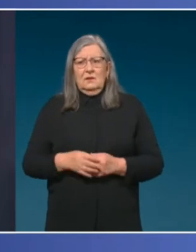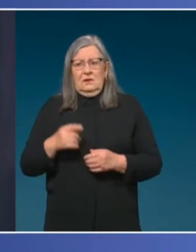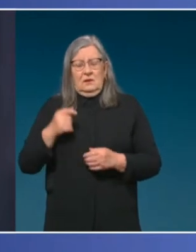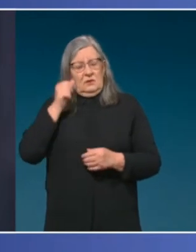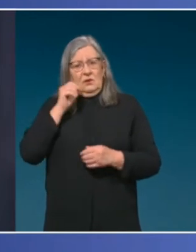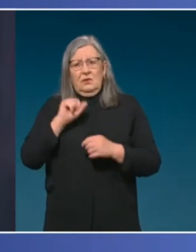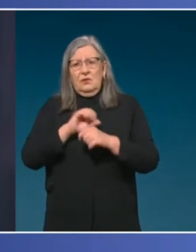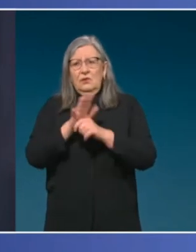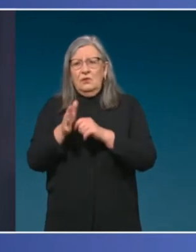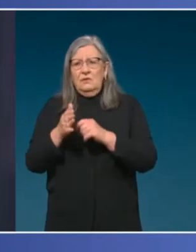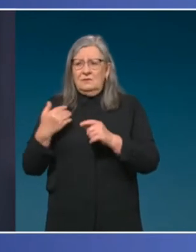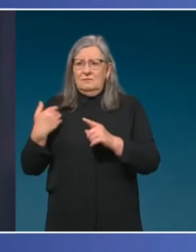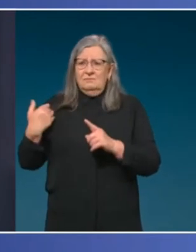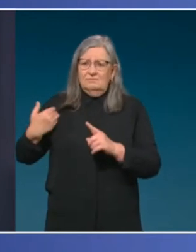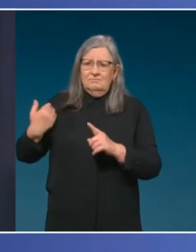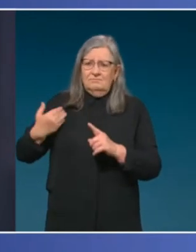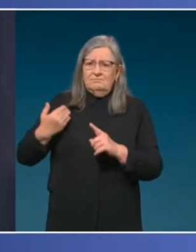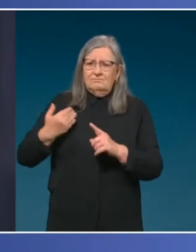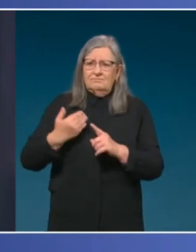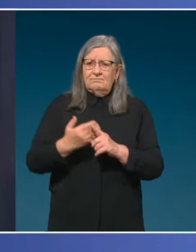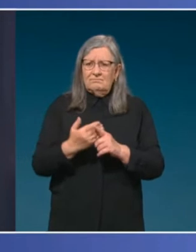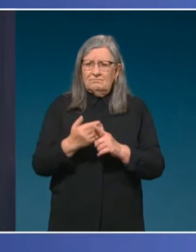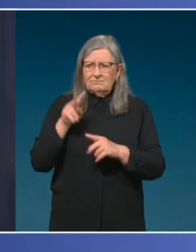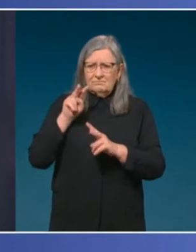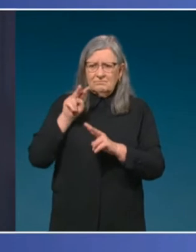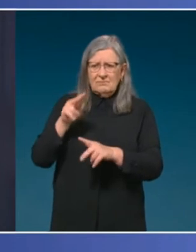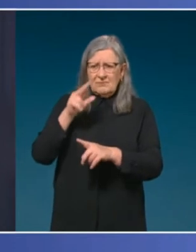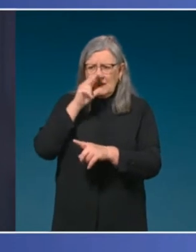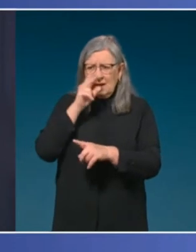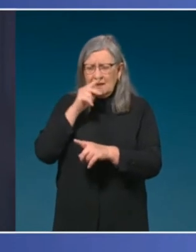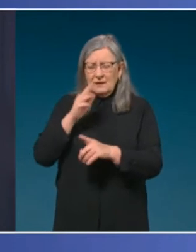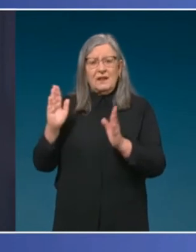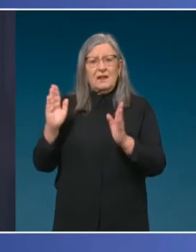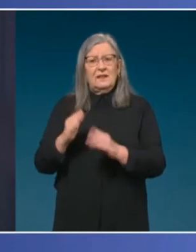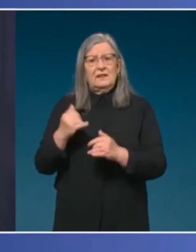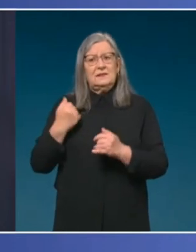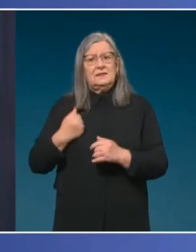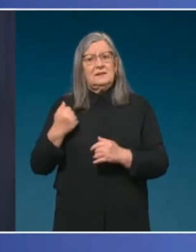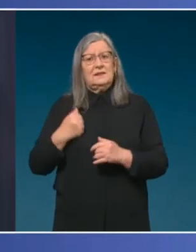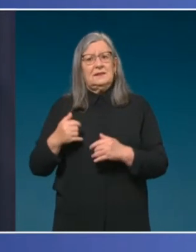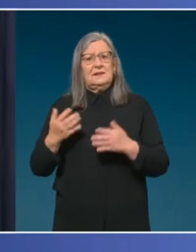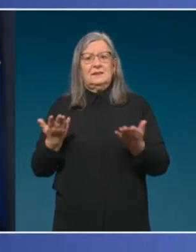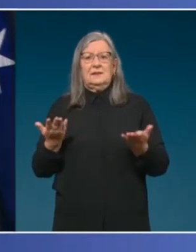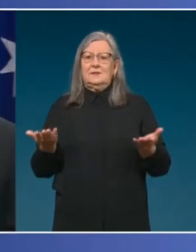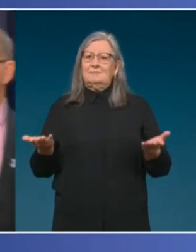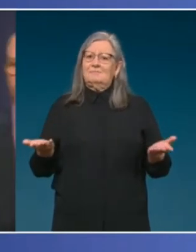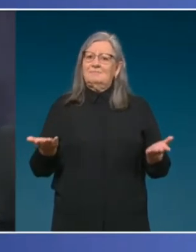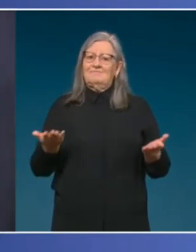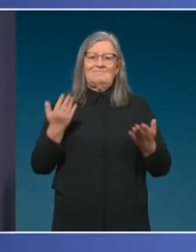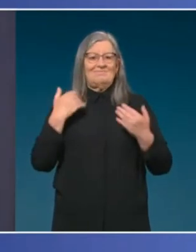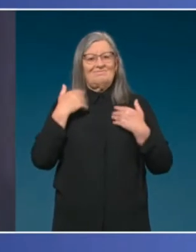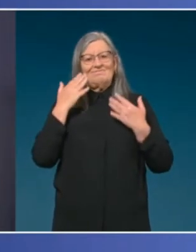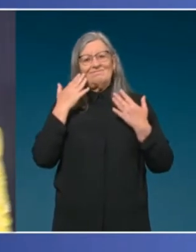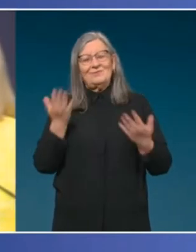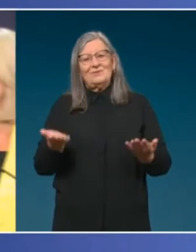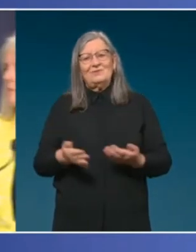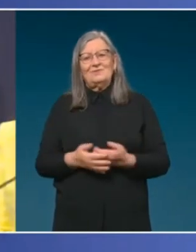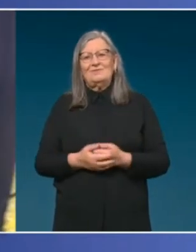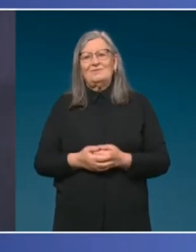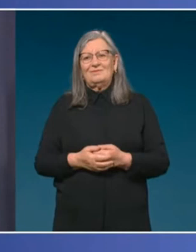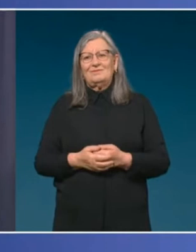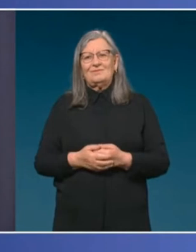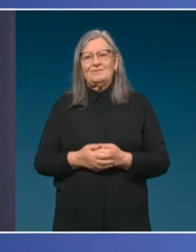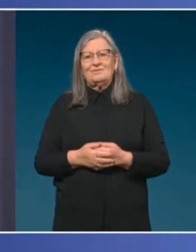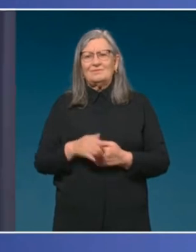in that age group. So they're the unknowns. Where are we at with Indigenous vaccination, and how much of a concern is this